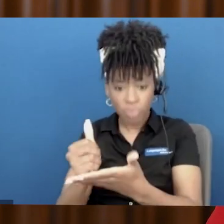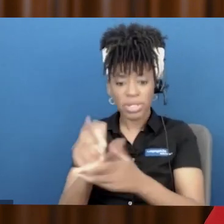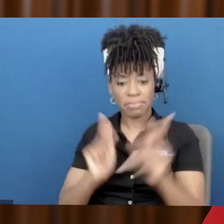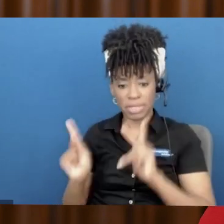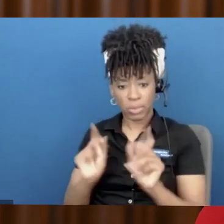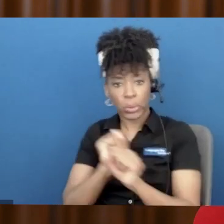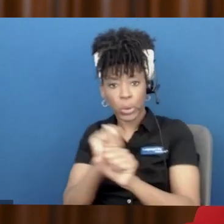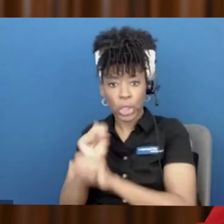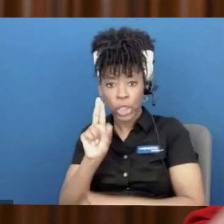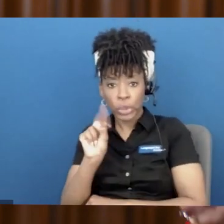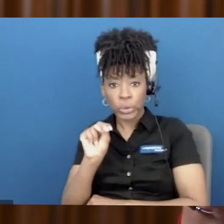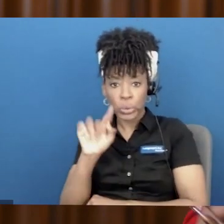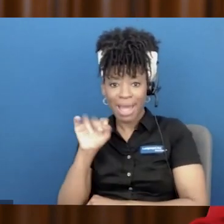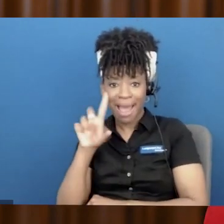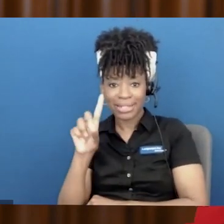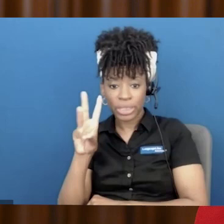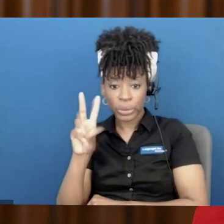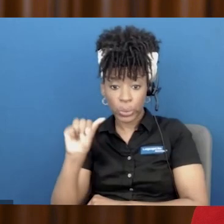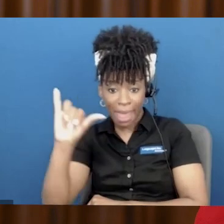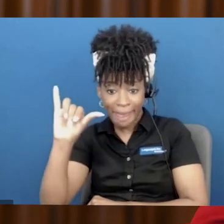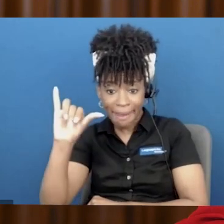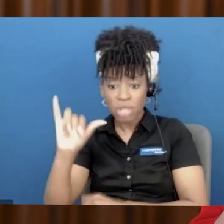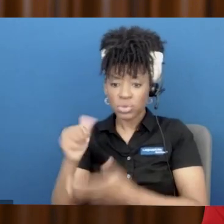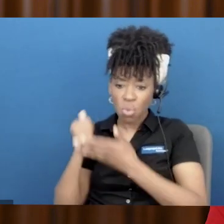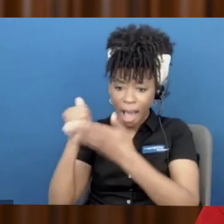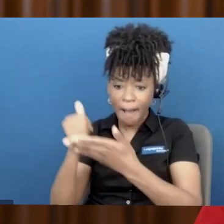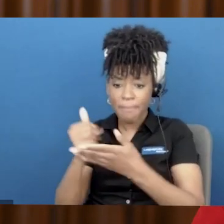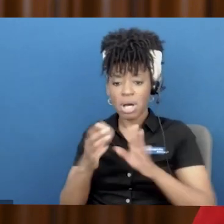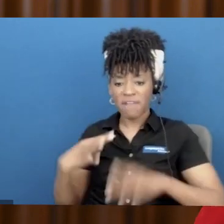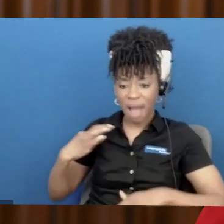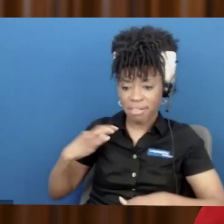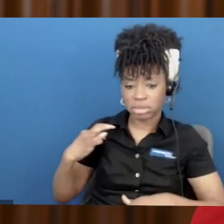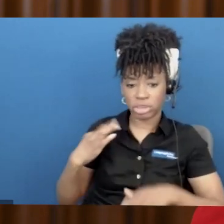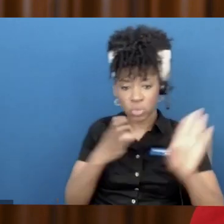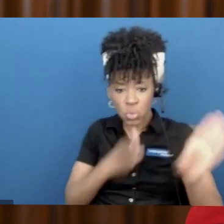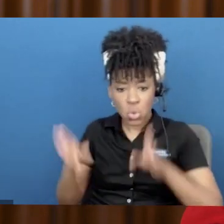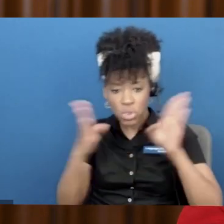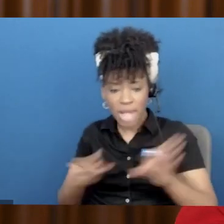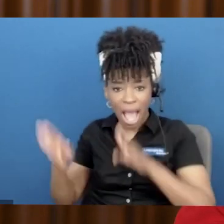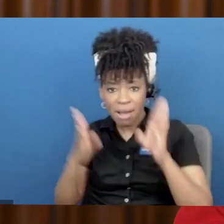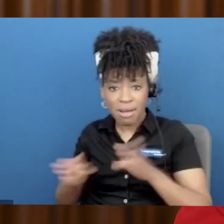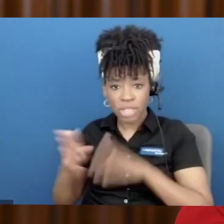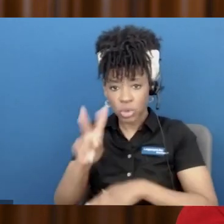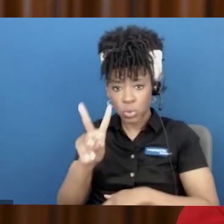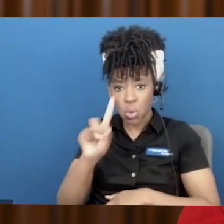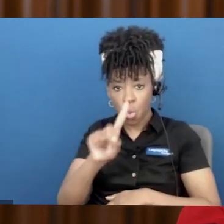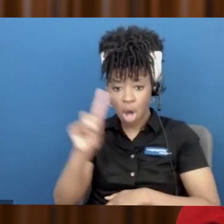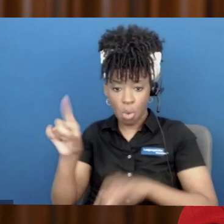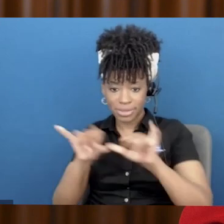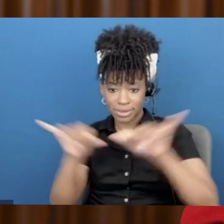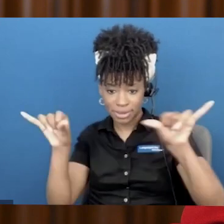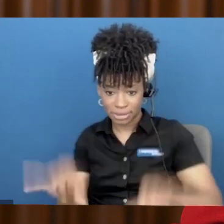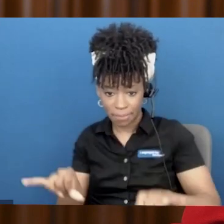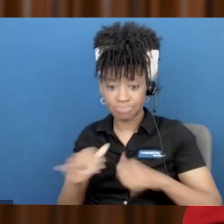system. The Latino Consortium for Action raised hundreds of thousands of dollars to support undocumented families